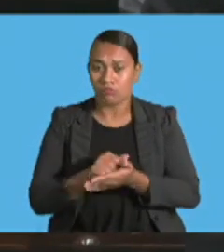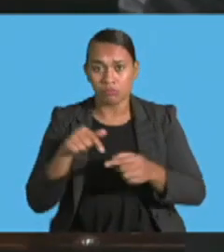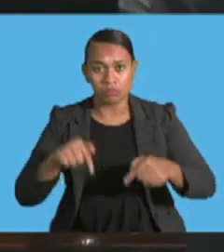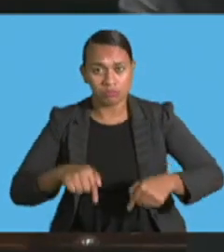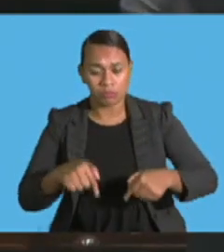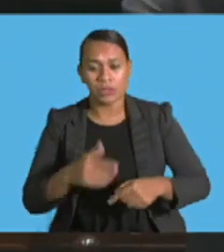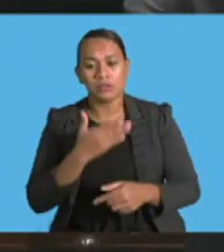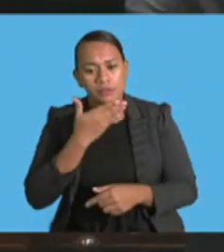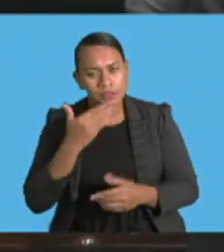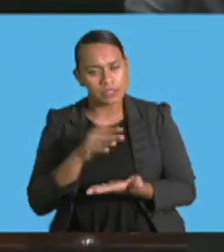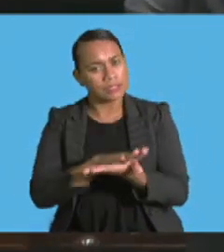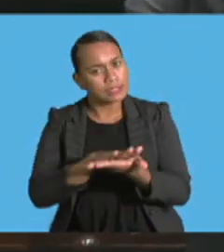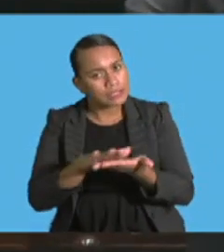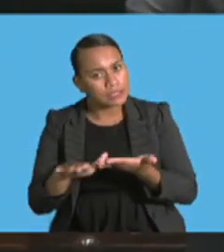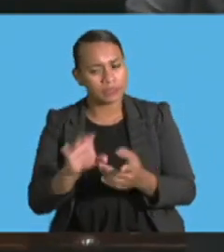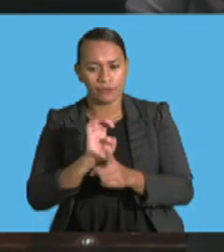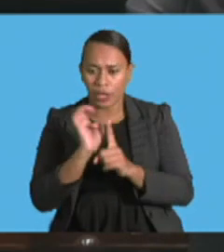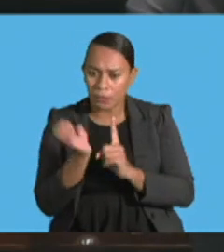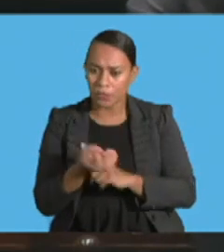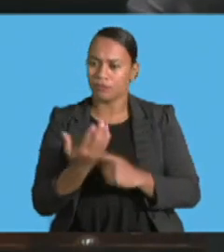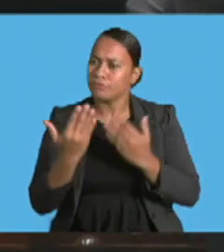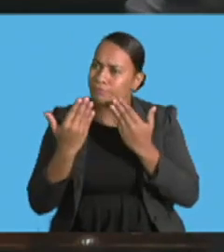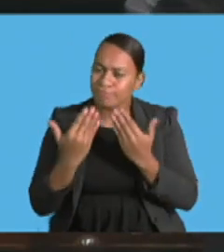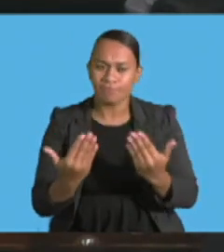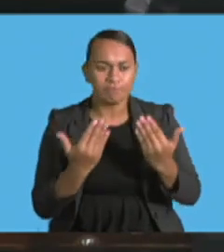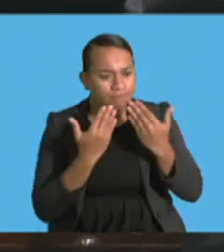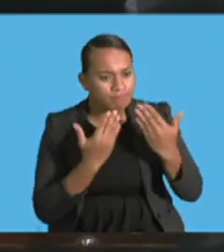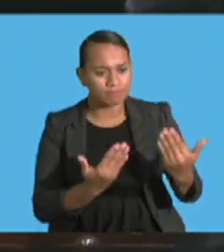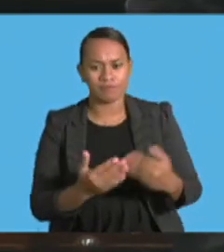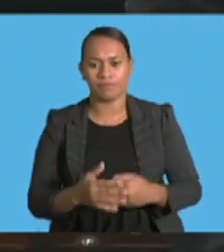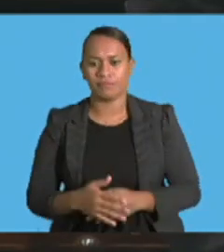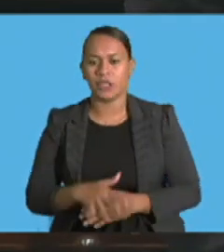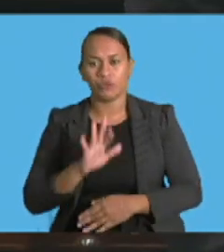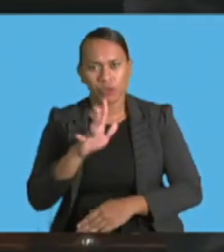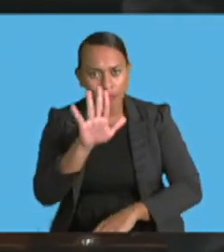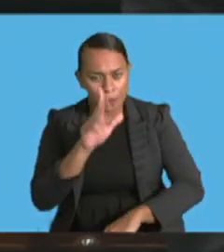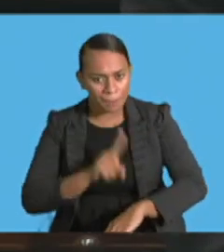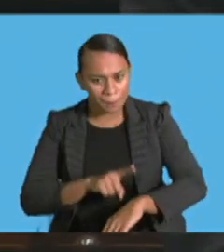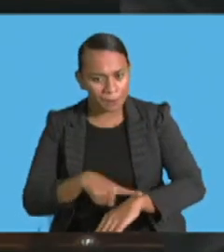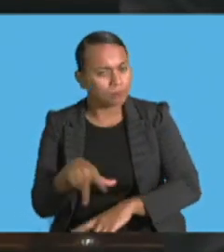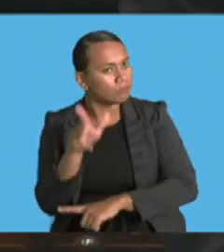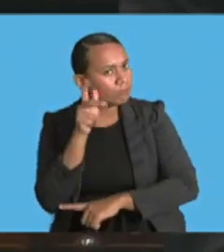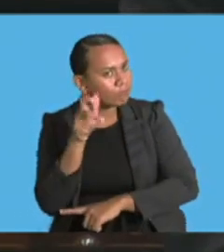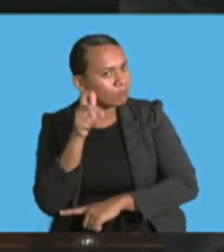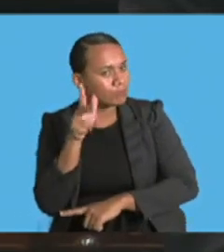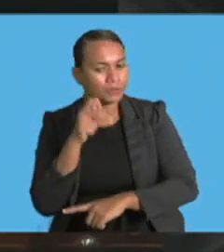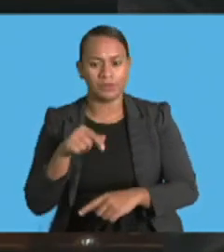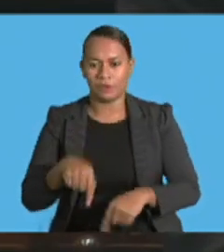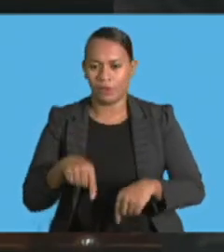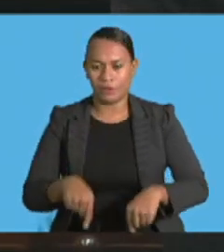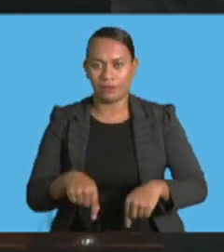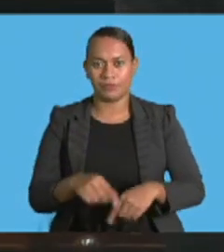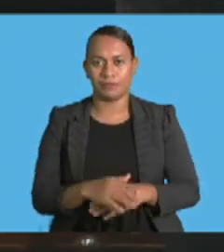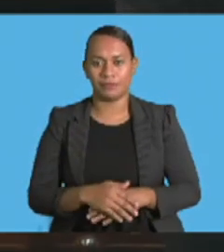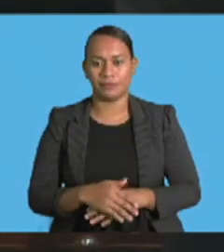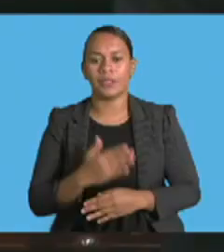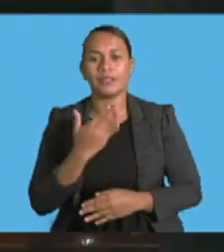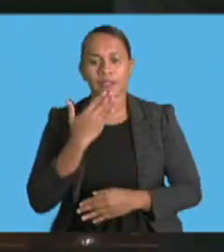Leader of Opposition, Honourable Ministers, Honourable Members, I thank you for your time taken to listen to this statement. Naka.